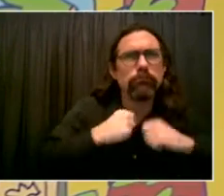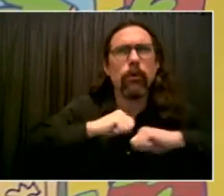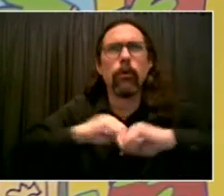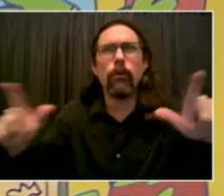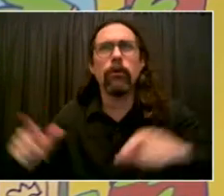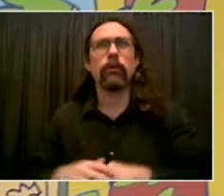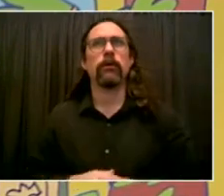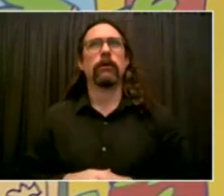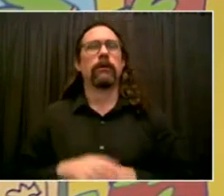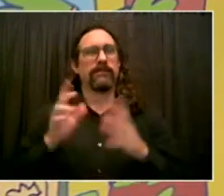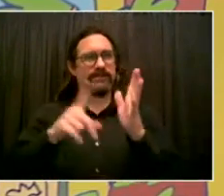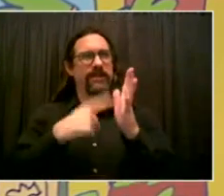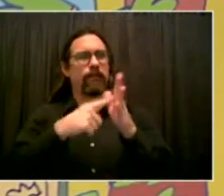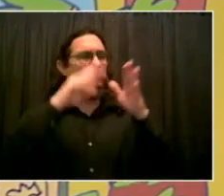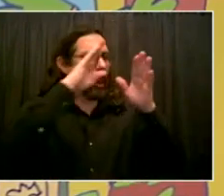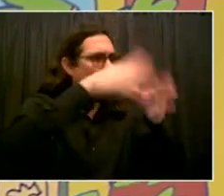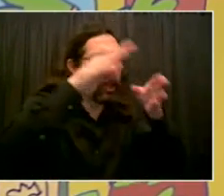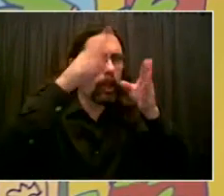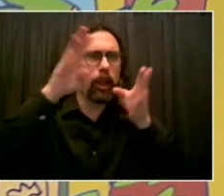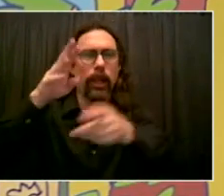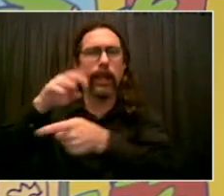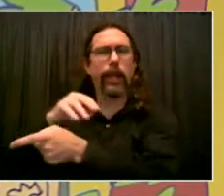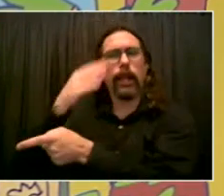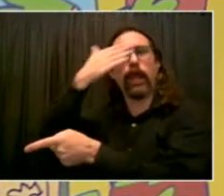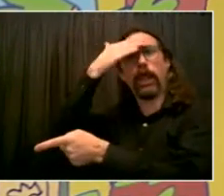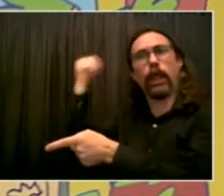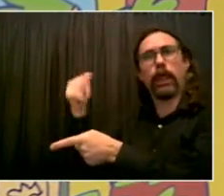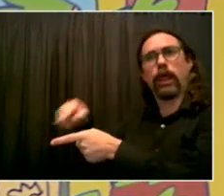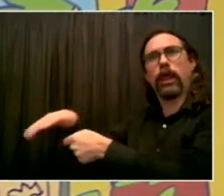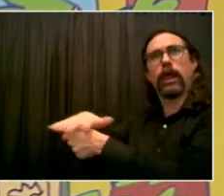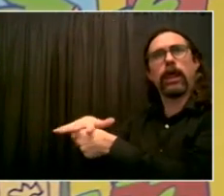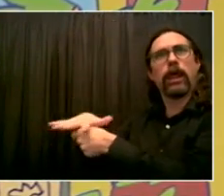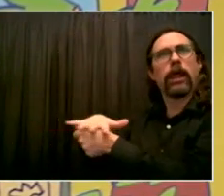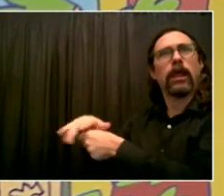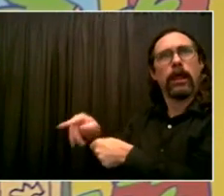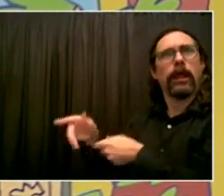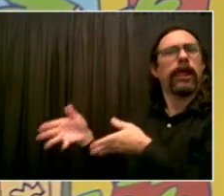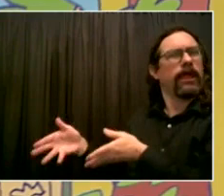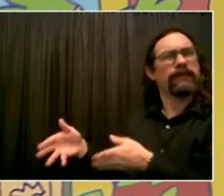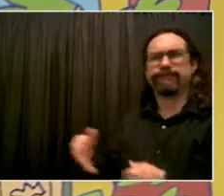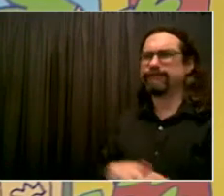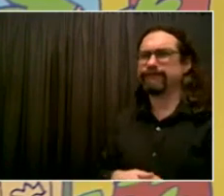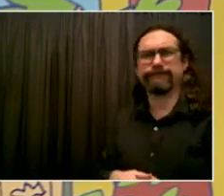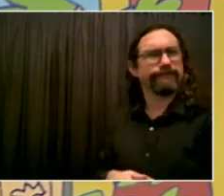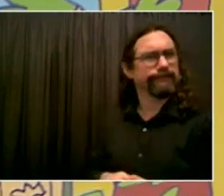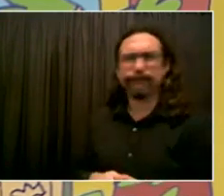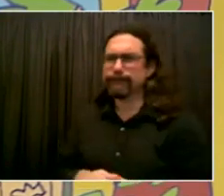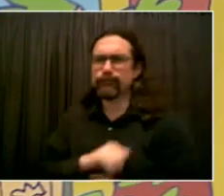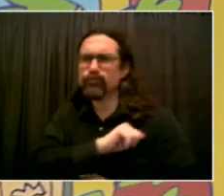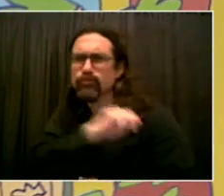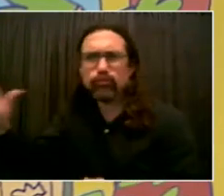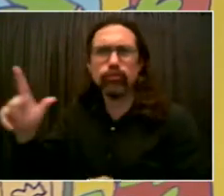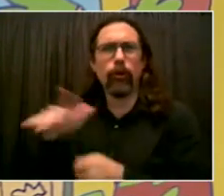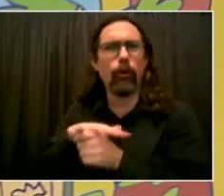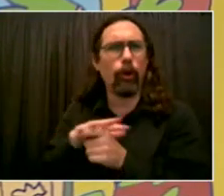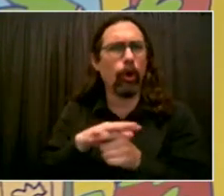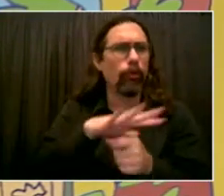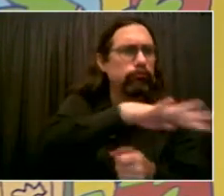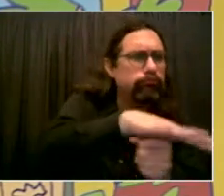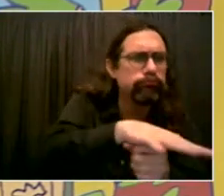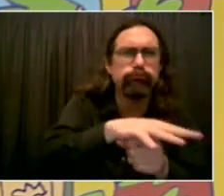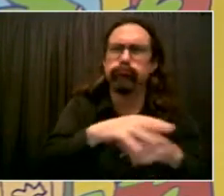those wrongs as we move forward. The recovery is an opportunity to do a lot of things right. So let's talk about public housing. All the good